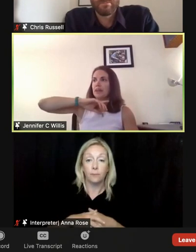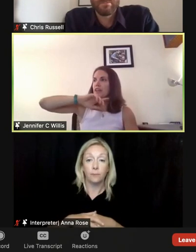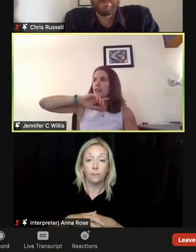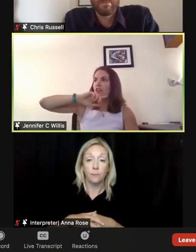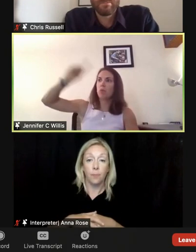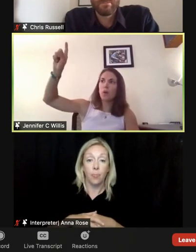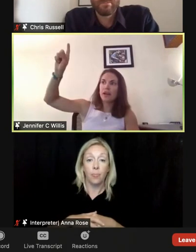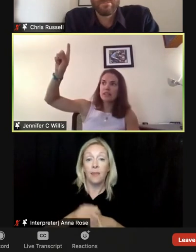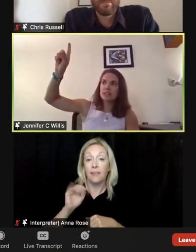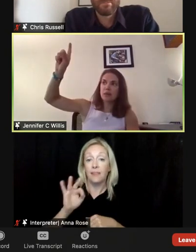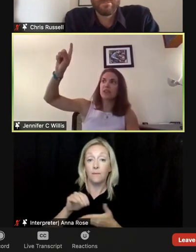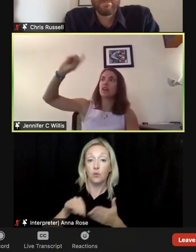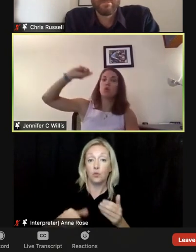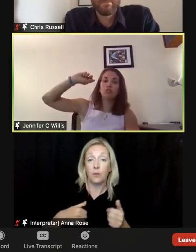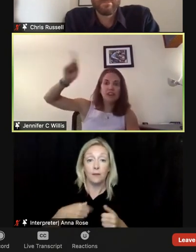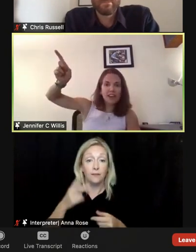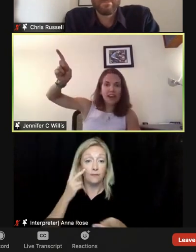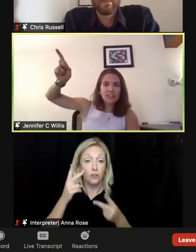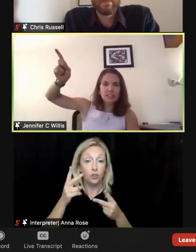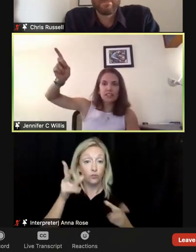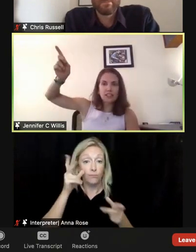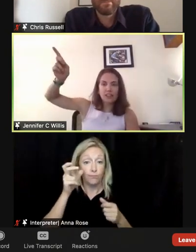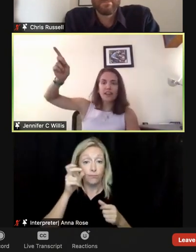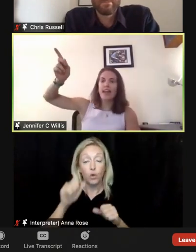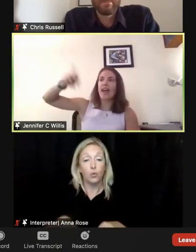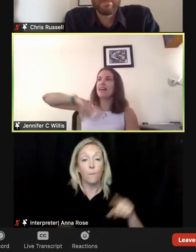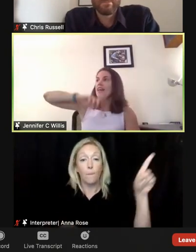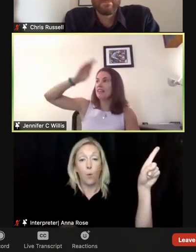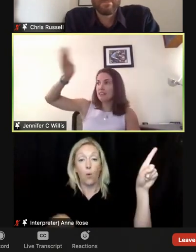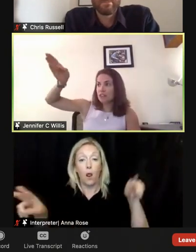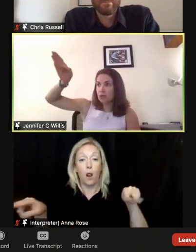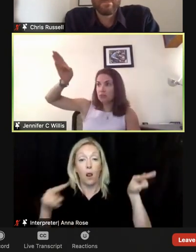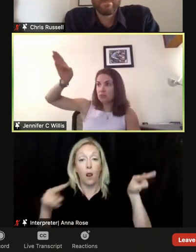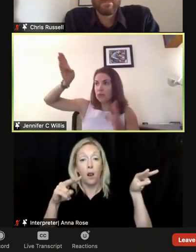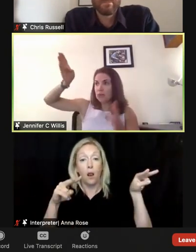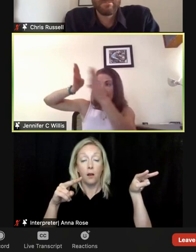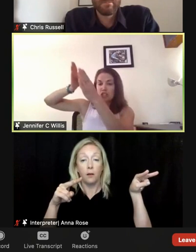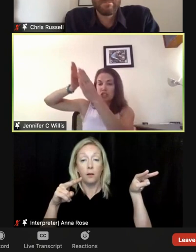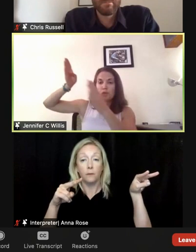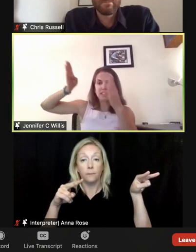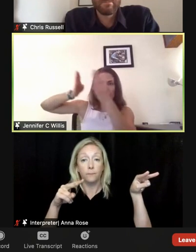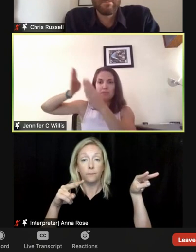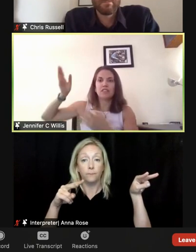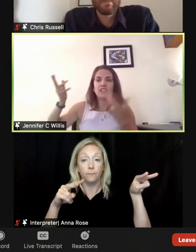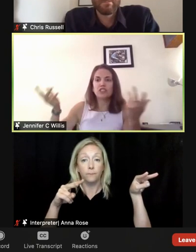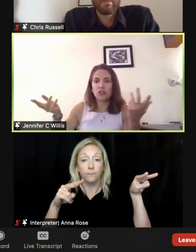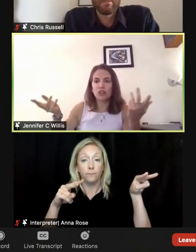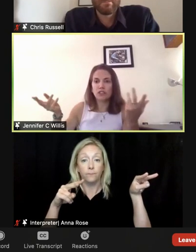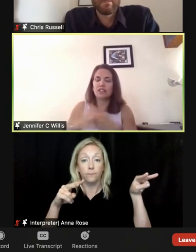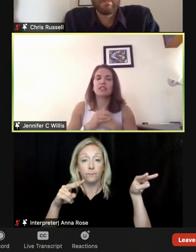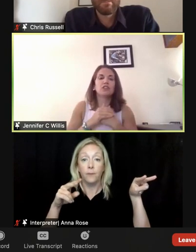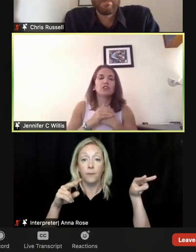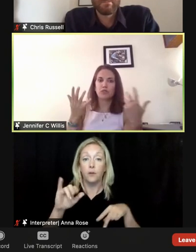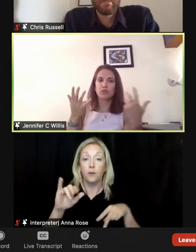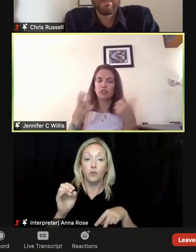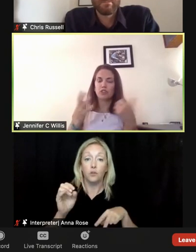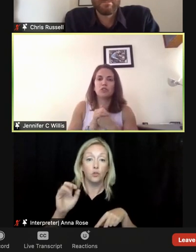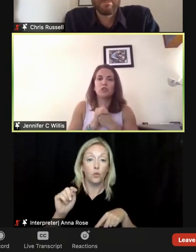we might be, pointing to something, oh, look at that. And the student visually engages with the same thing that the adult